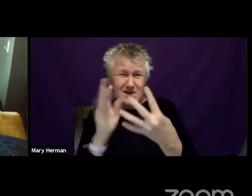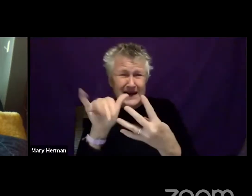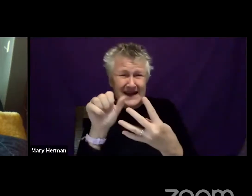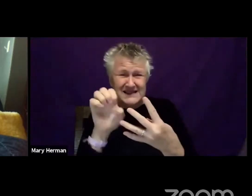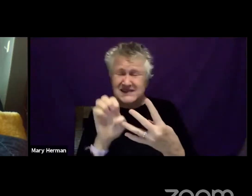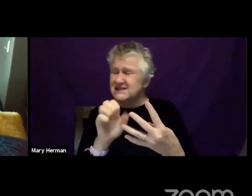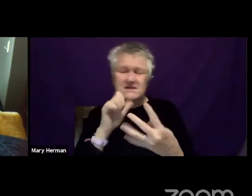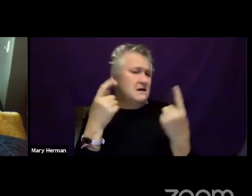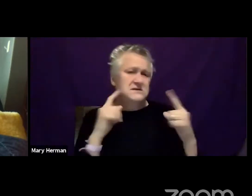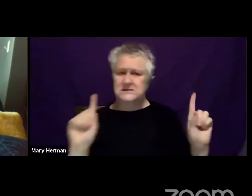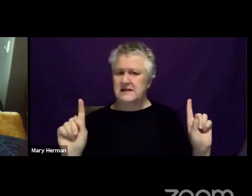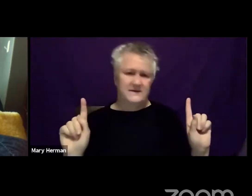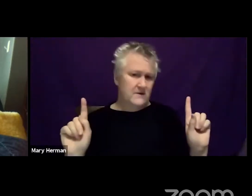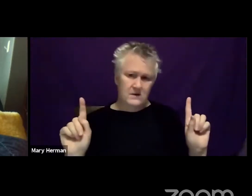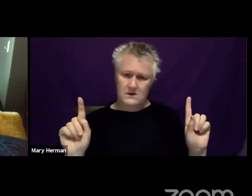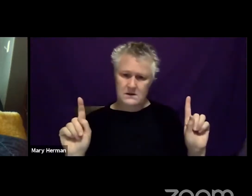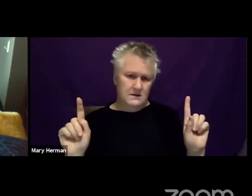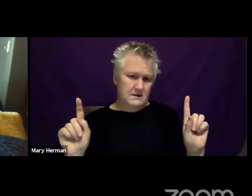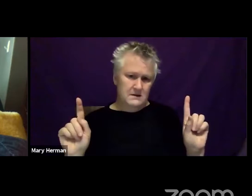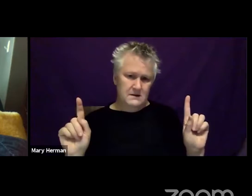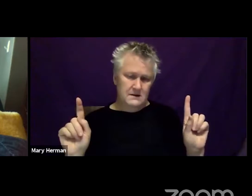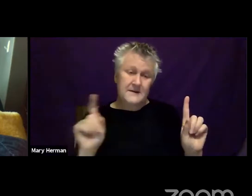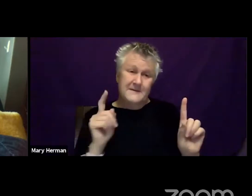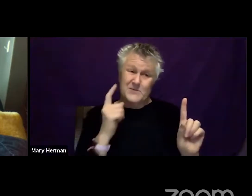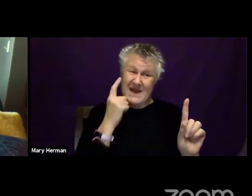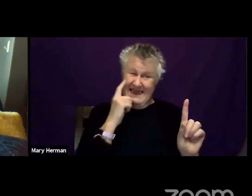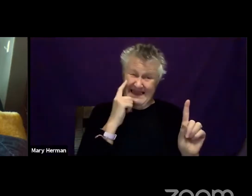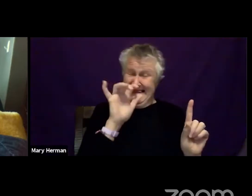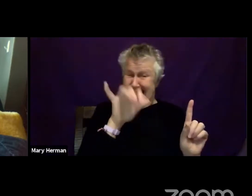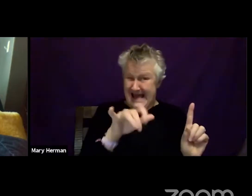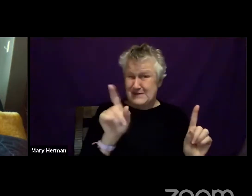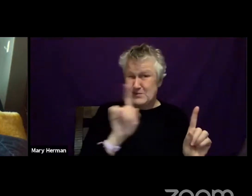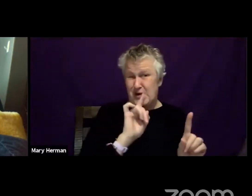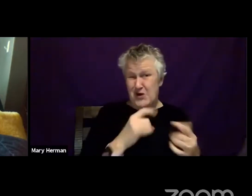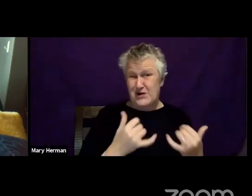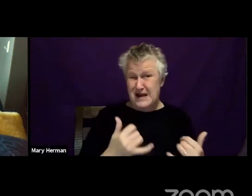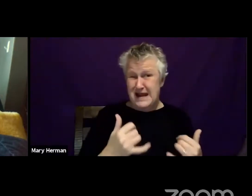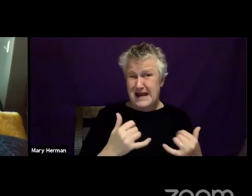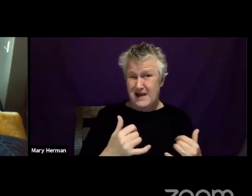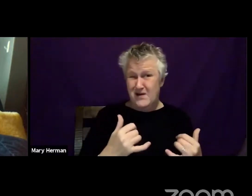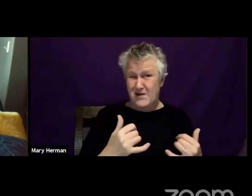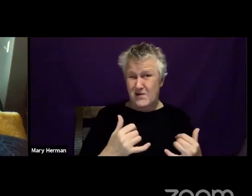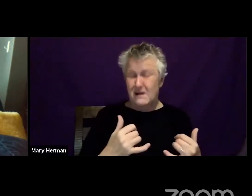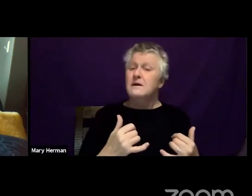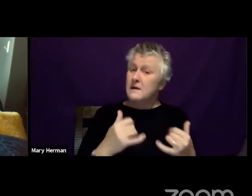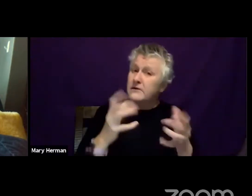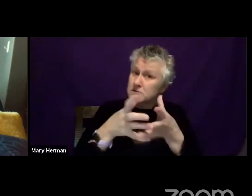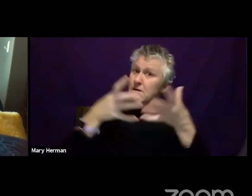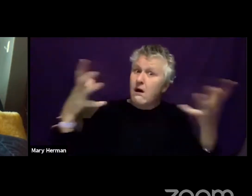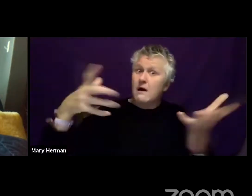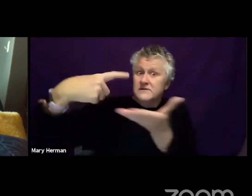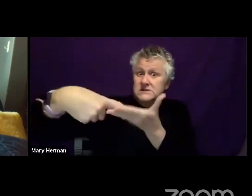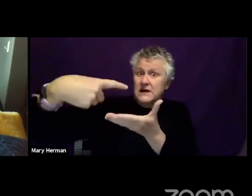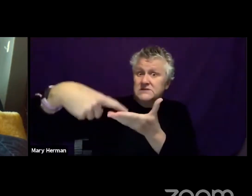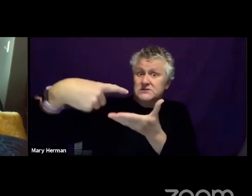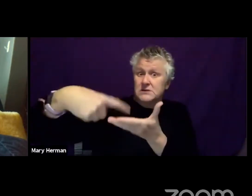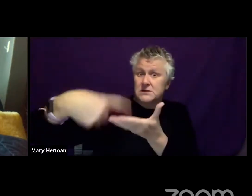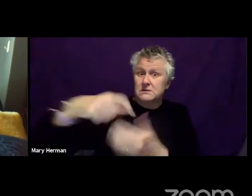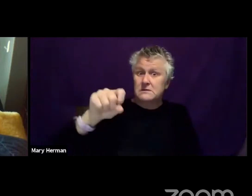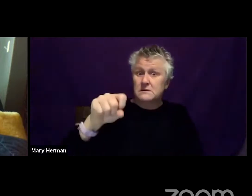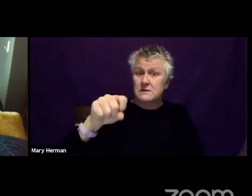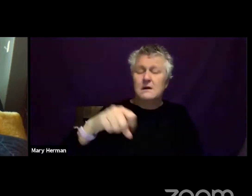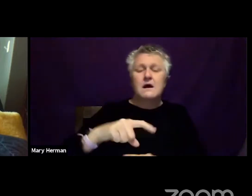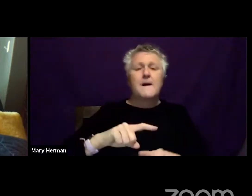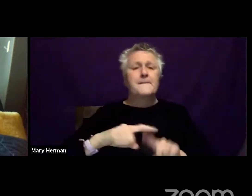So I think that's sort of where we are. It's something that's discussed a lot. I think really the